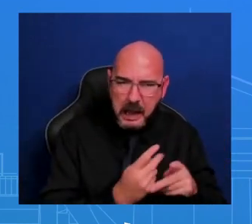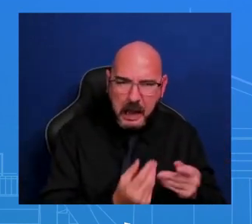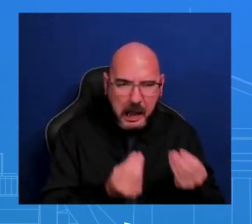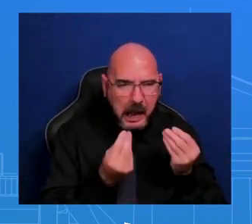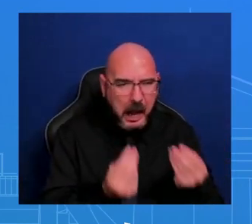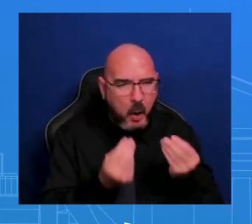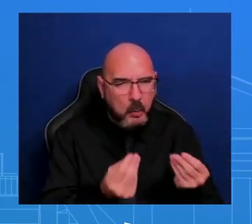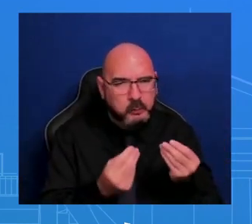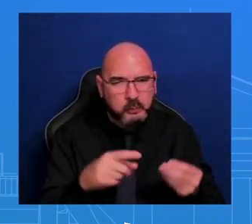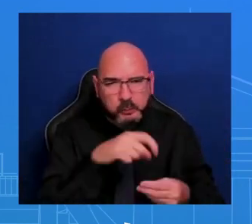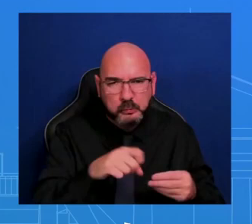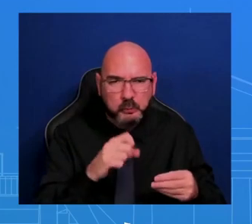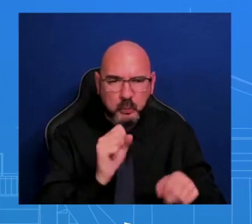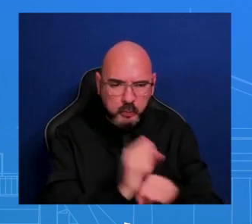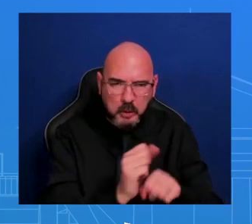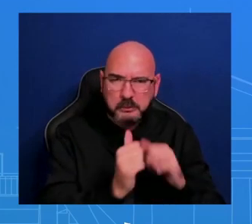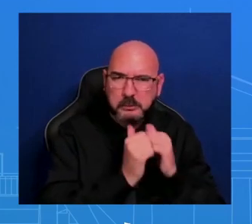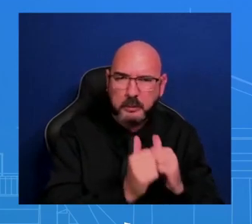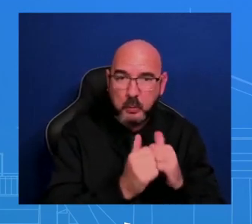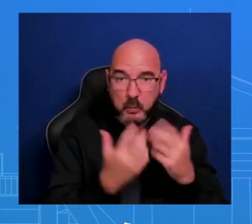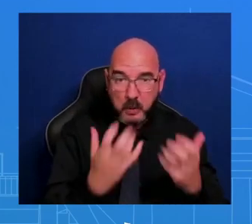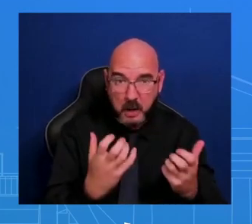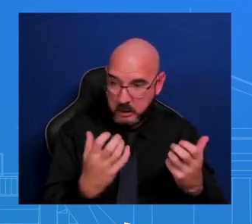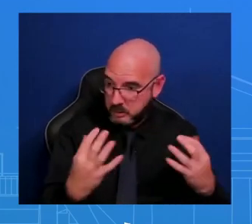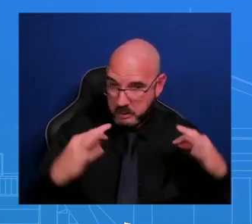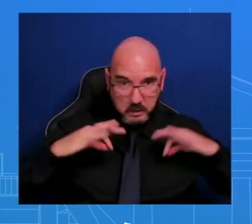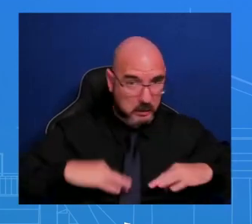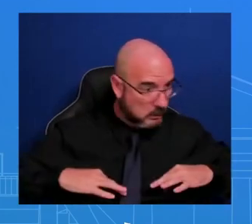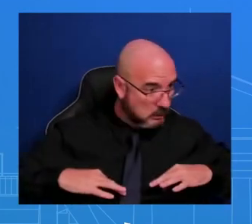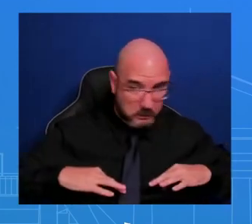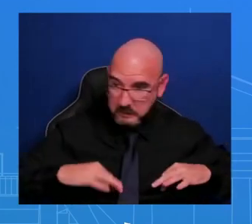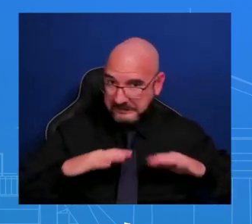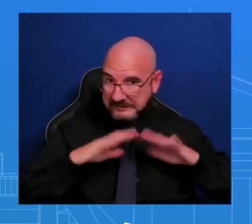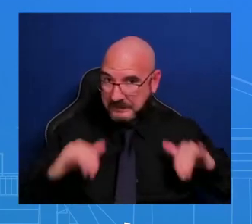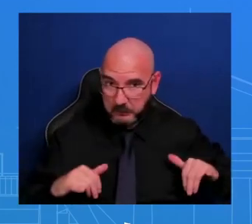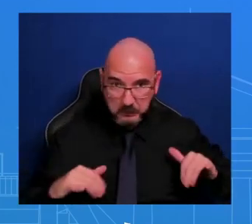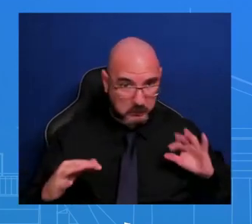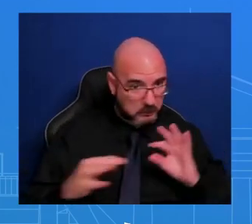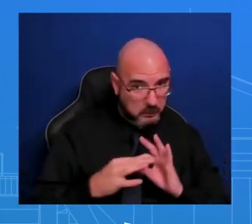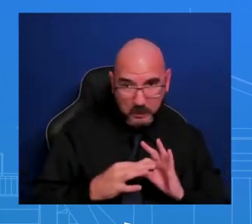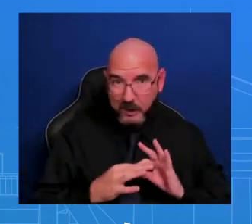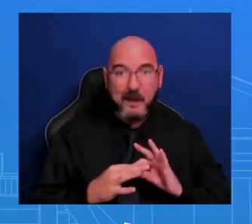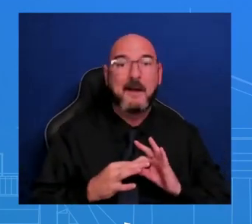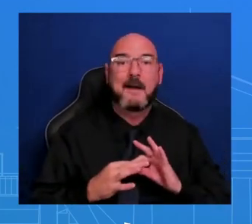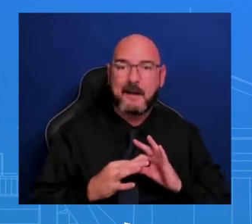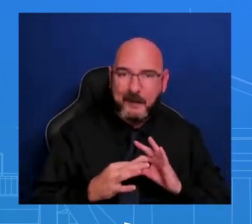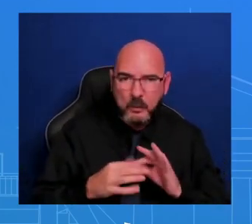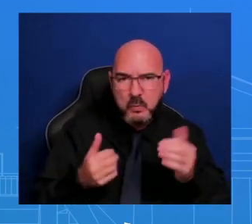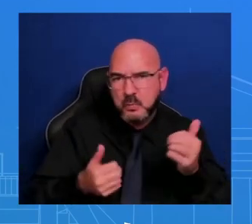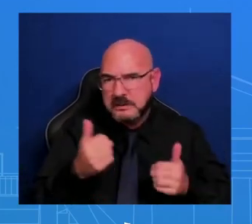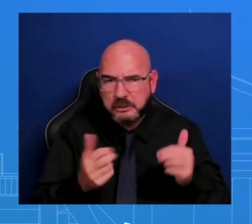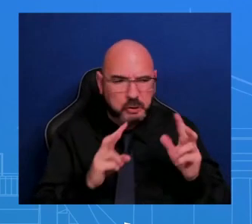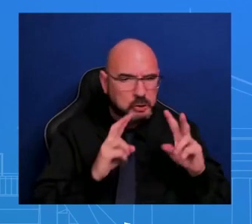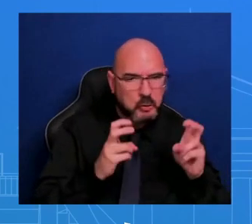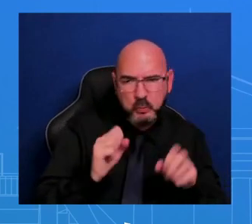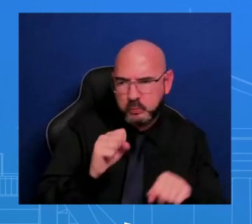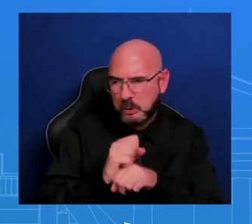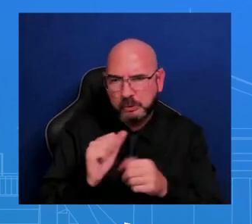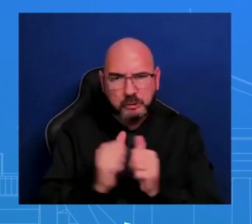said. From the beginning of this administration. And so our strategy toward PRC has been consistent